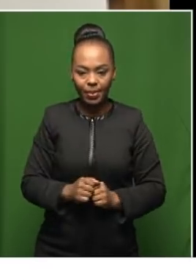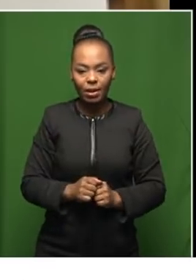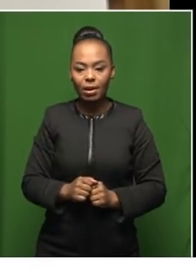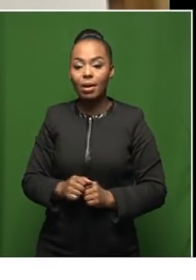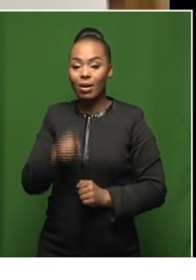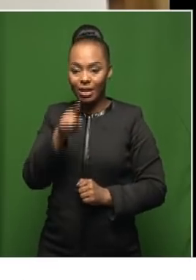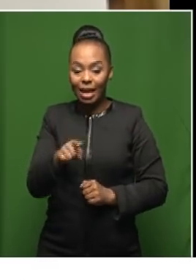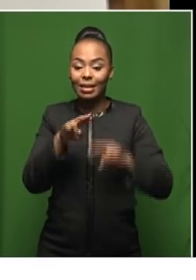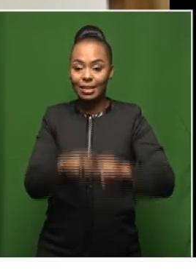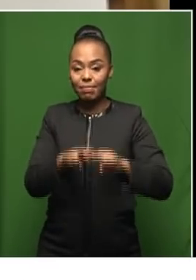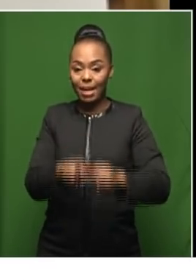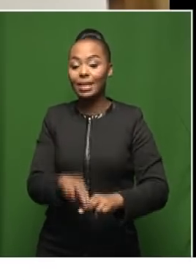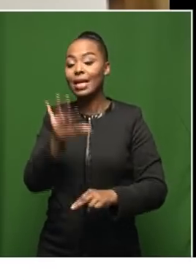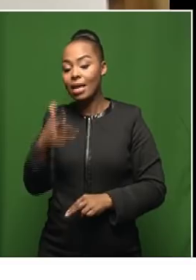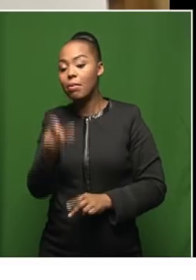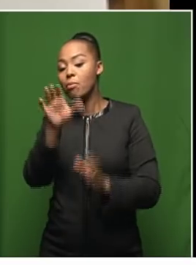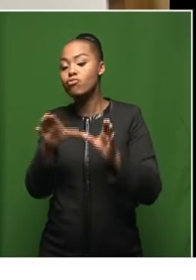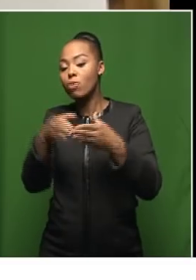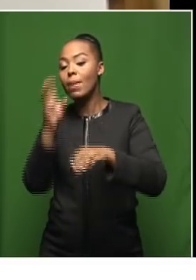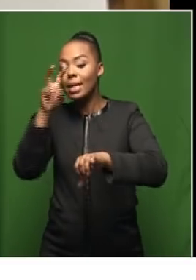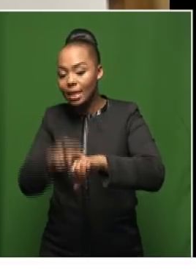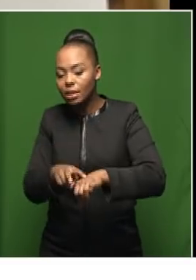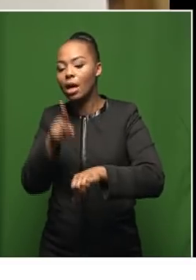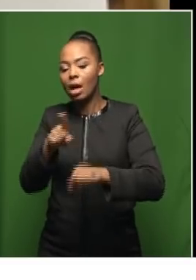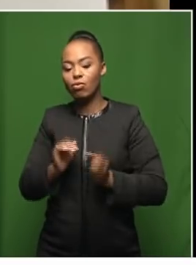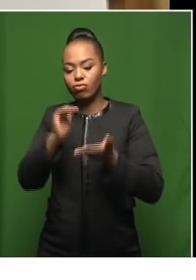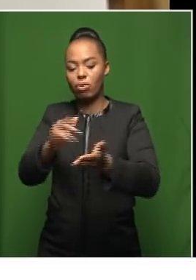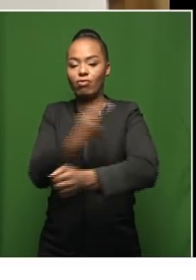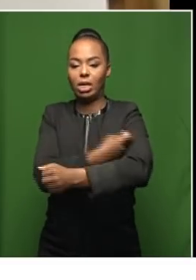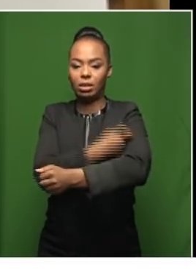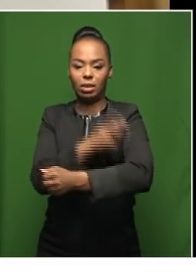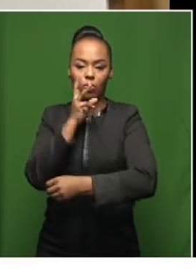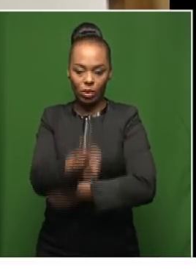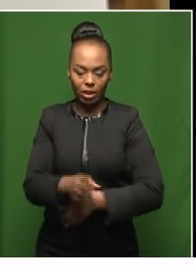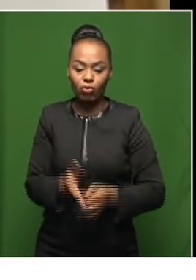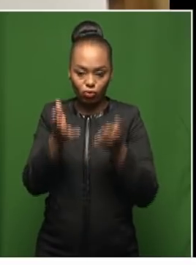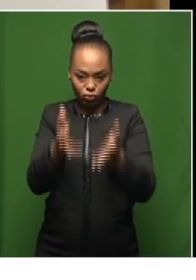This is one time where vaccines are going to be made available across the